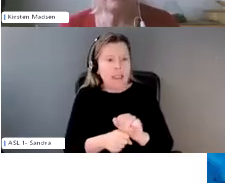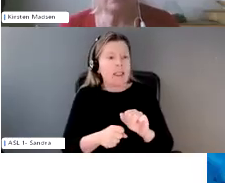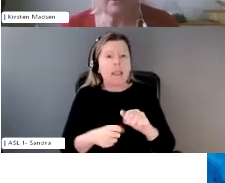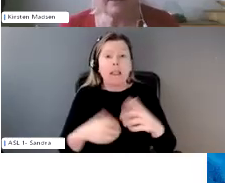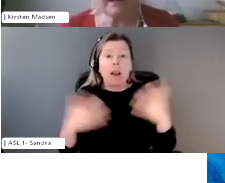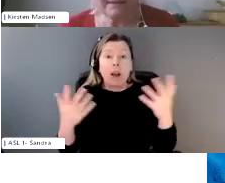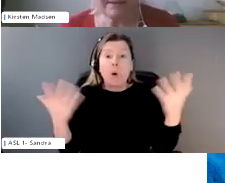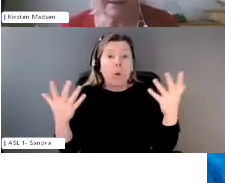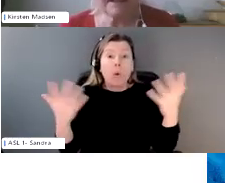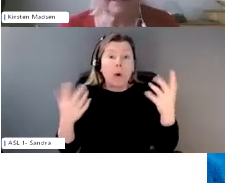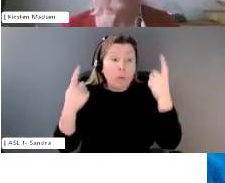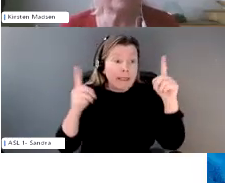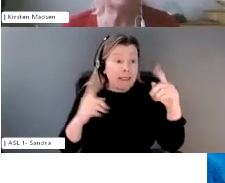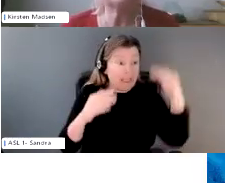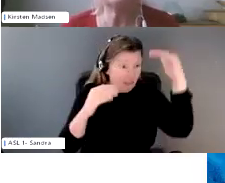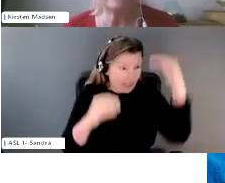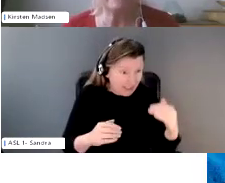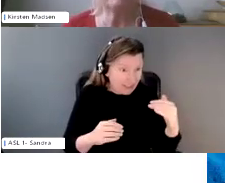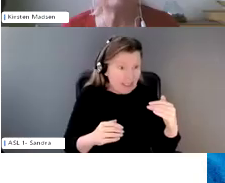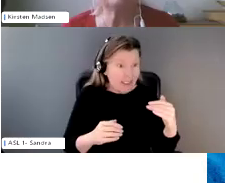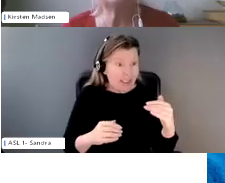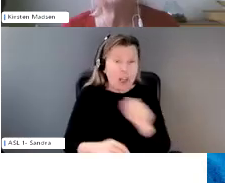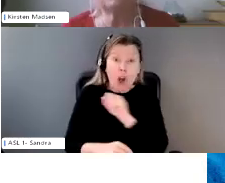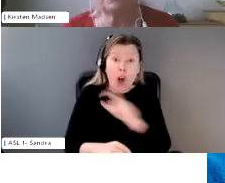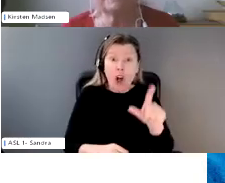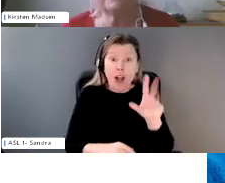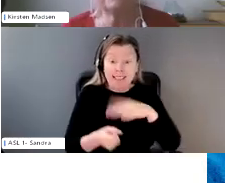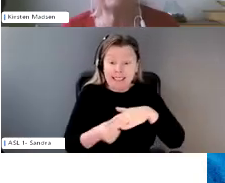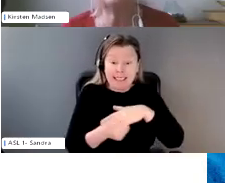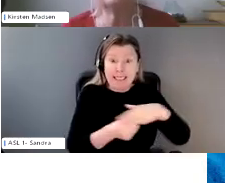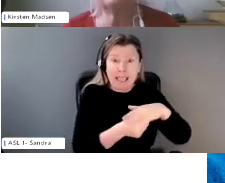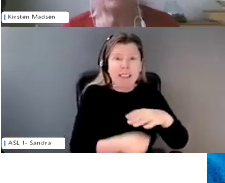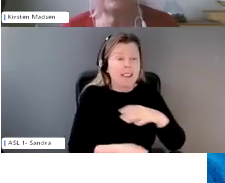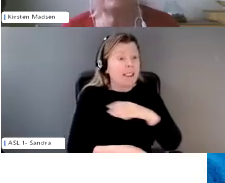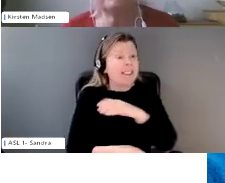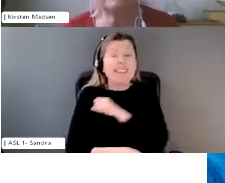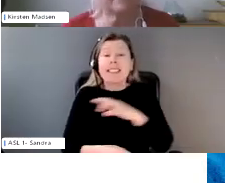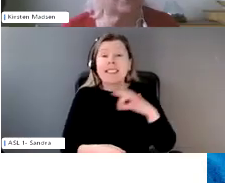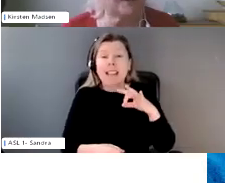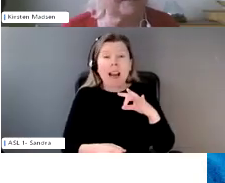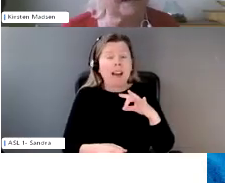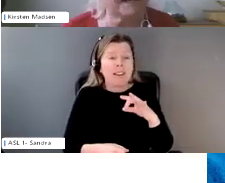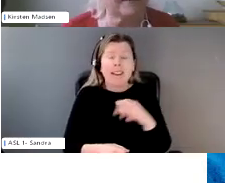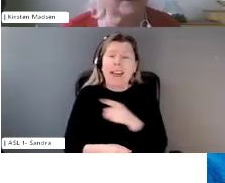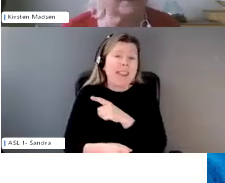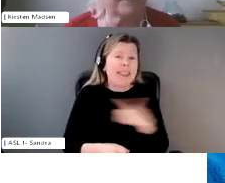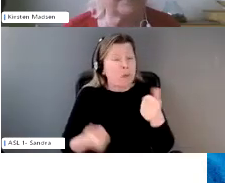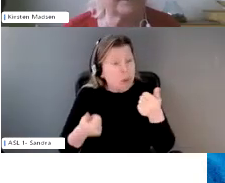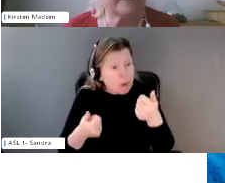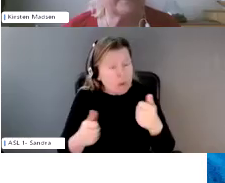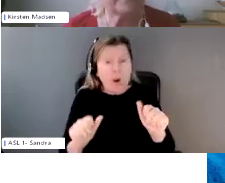overall with all 6 sites was staff, that they were trying, that it was supportive, that they were trying to be